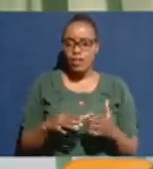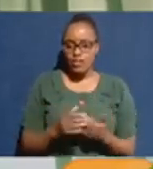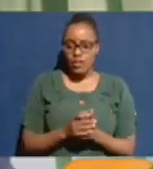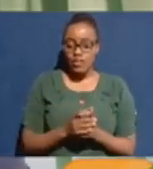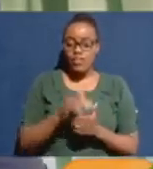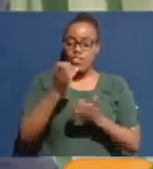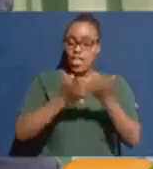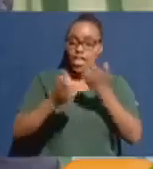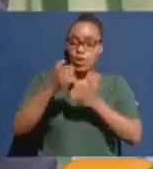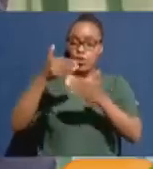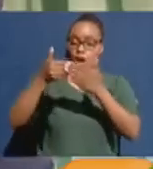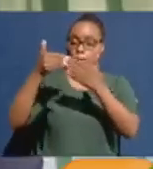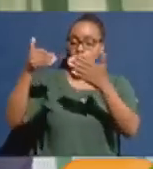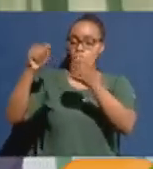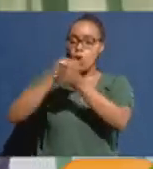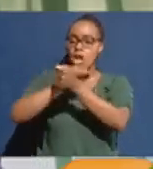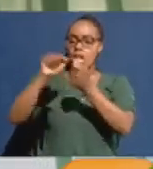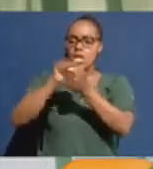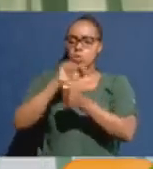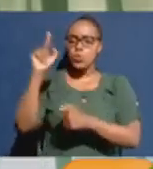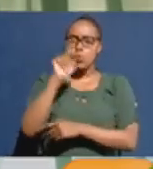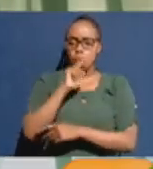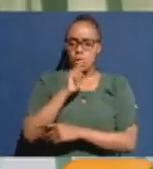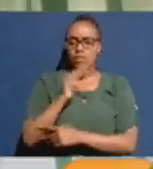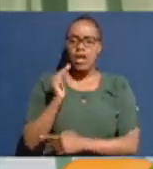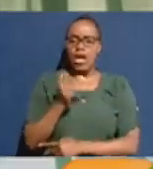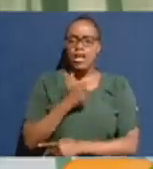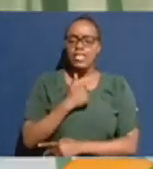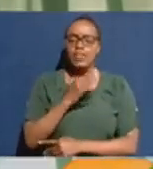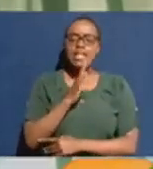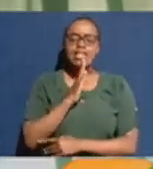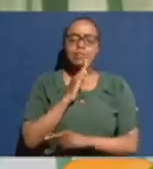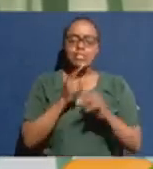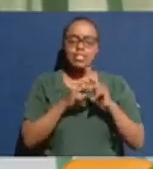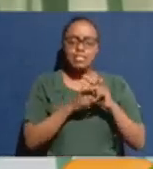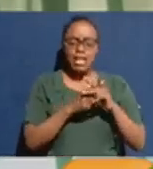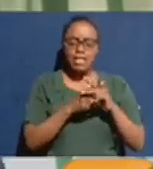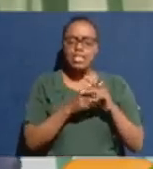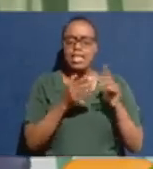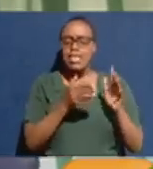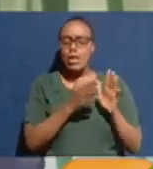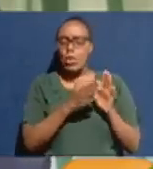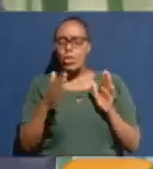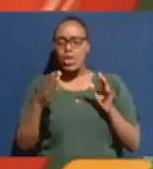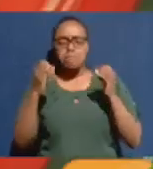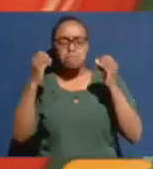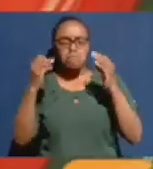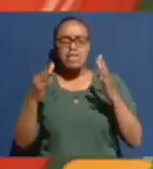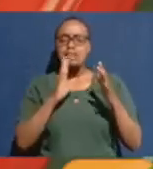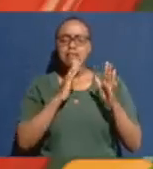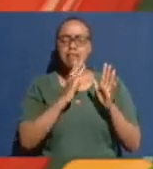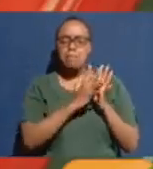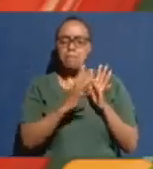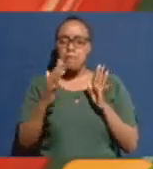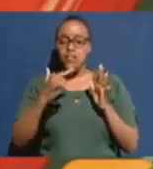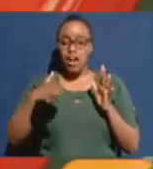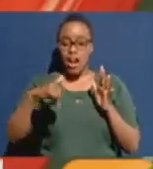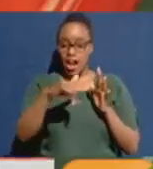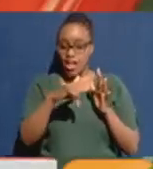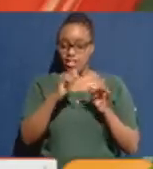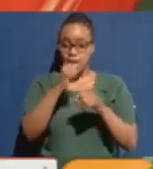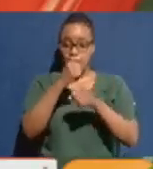Ujumi ilikuwa imesambaratika. Tuko na madeni kutoka hapa mpaka sijui wapi. We cannot